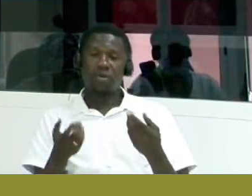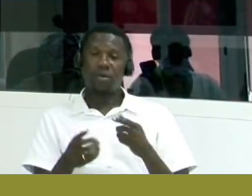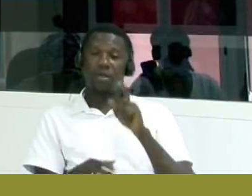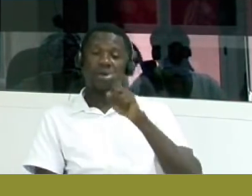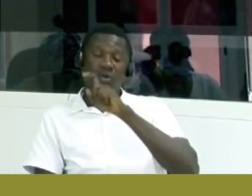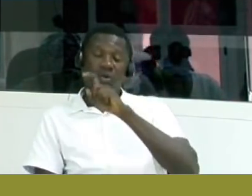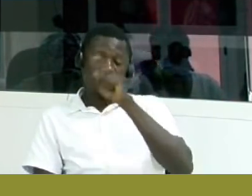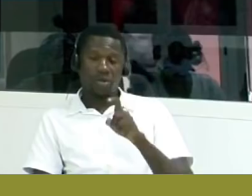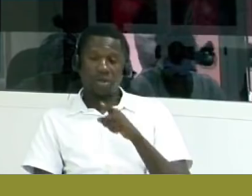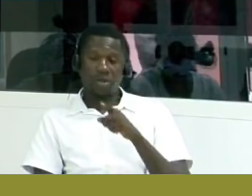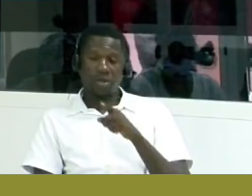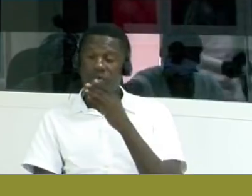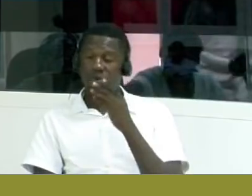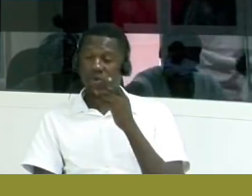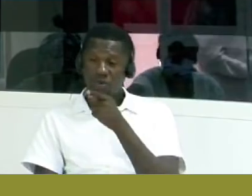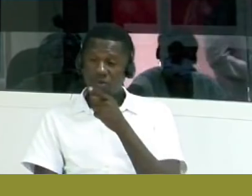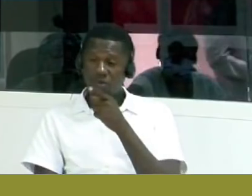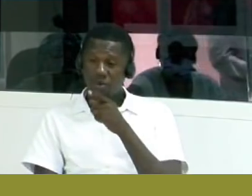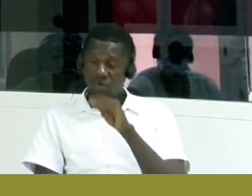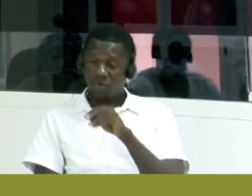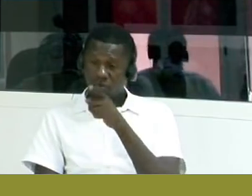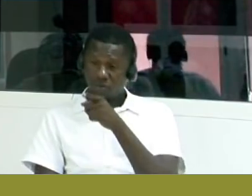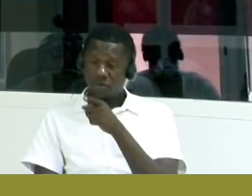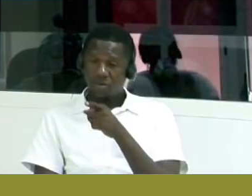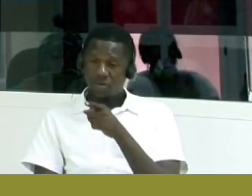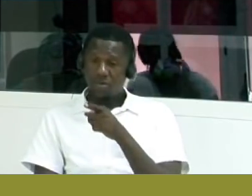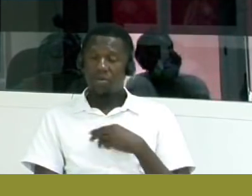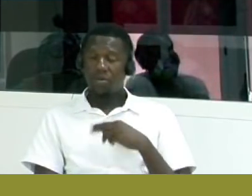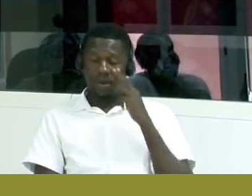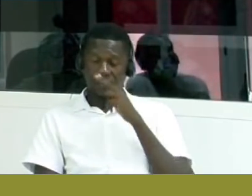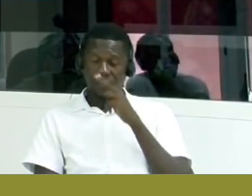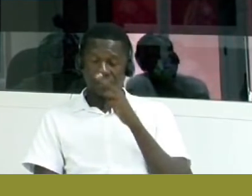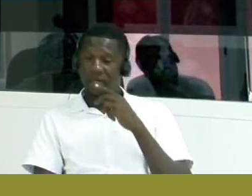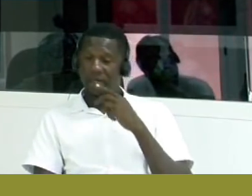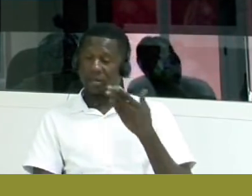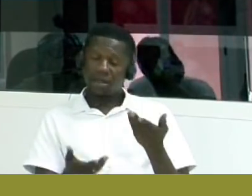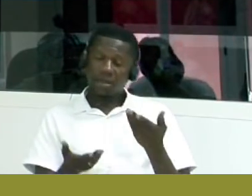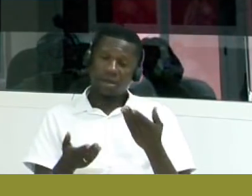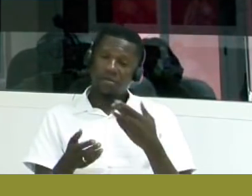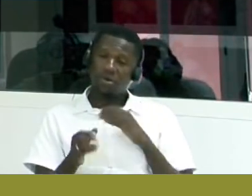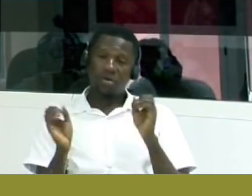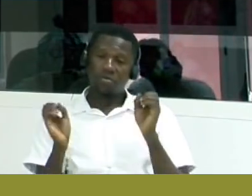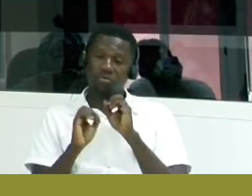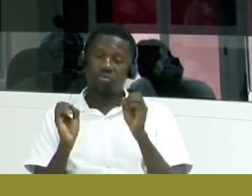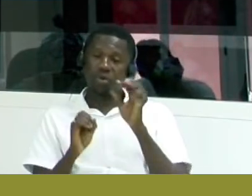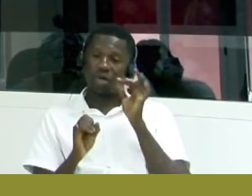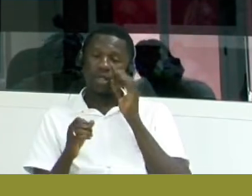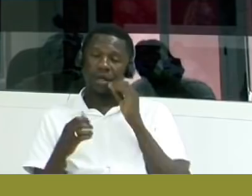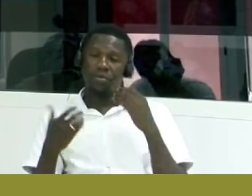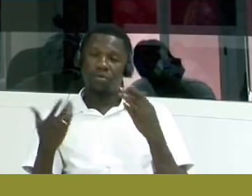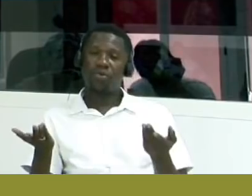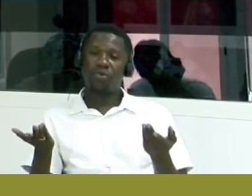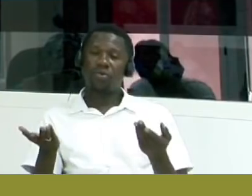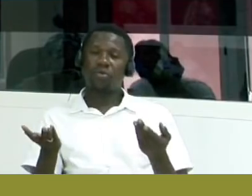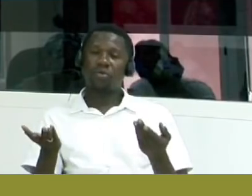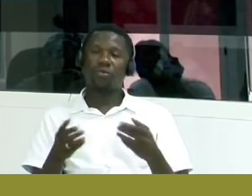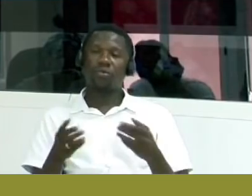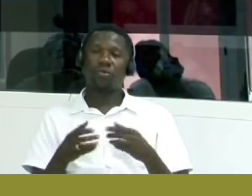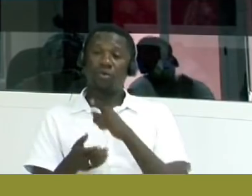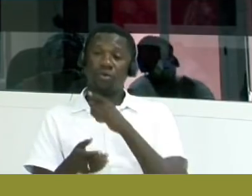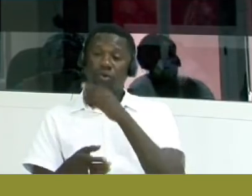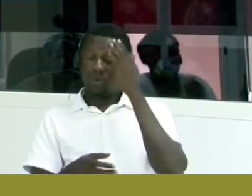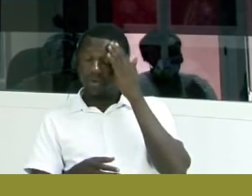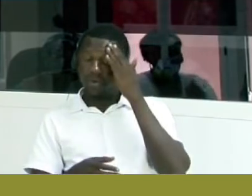made efforts to find out, and I had no result. Do you know that your forces, in fact, arrested